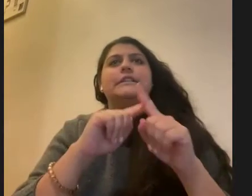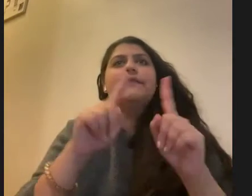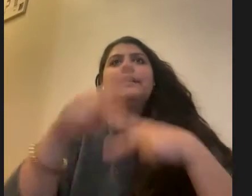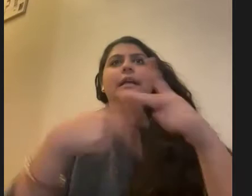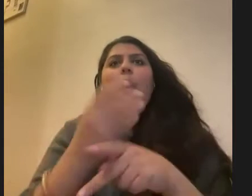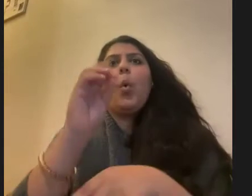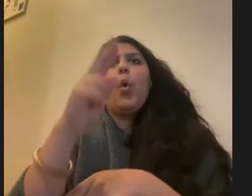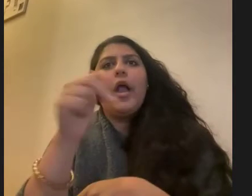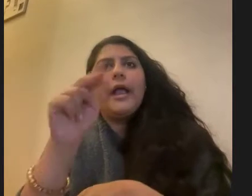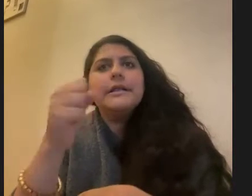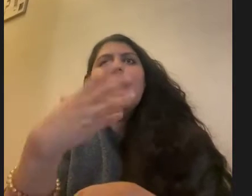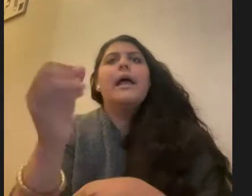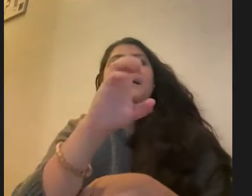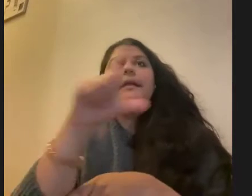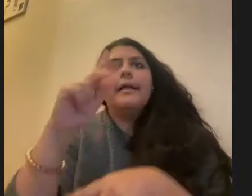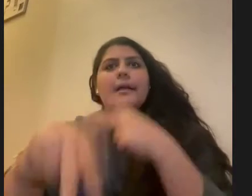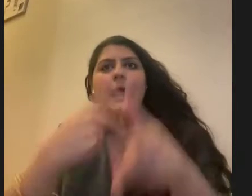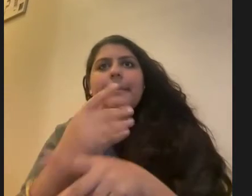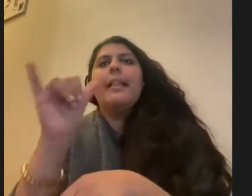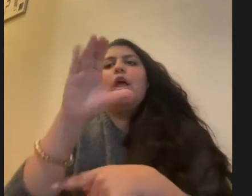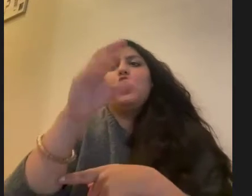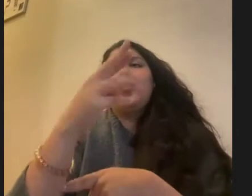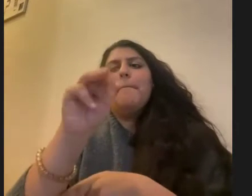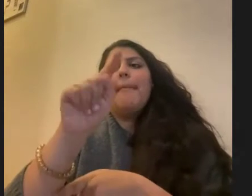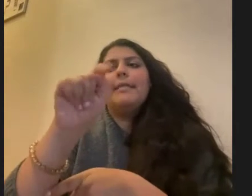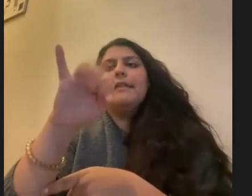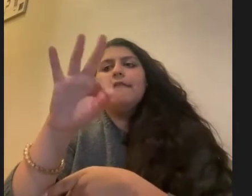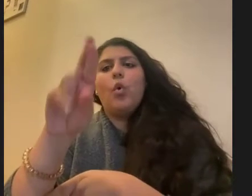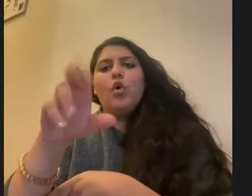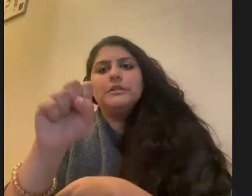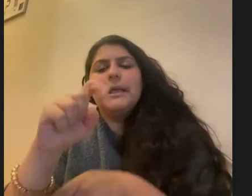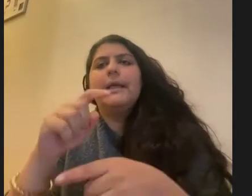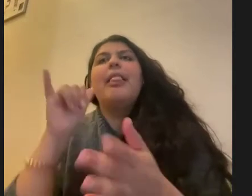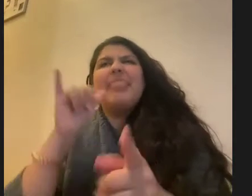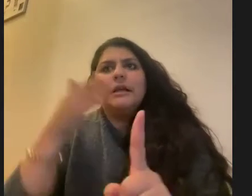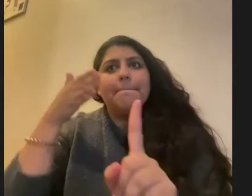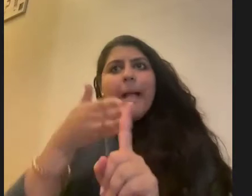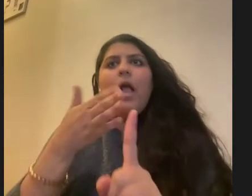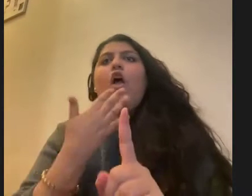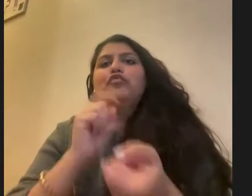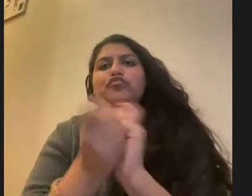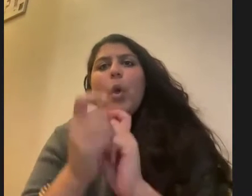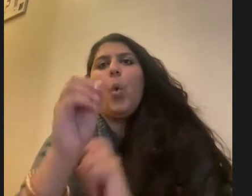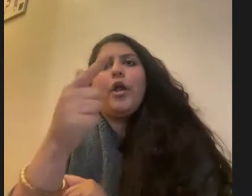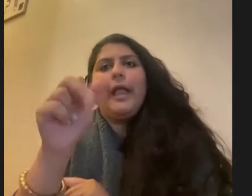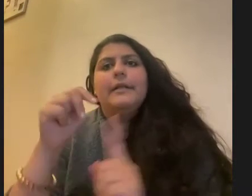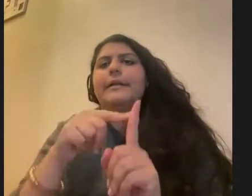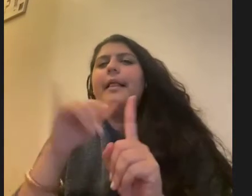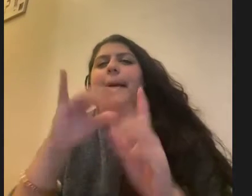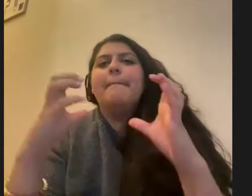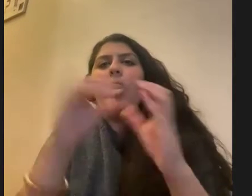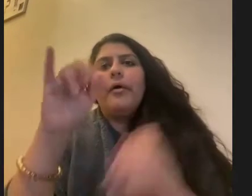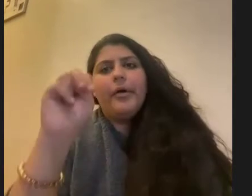and cell types, one being chromatophores, which is their main color changing organ, which is like a little ball of ink that